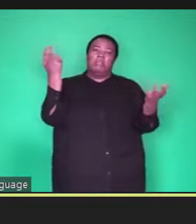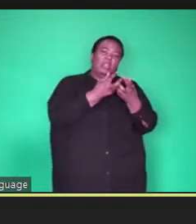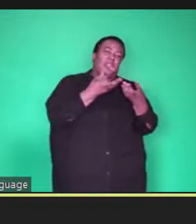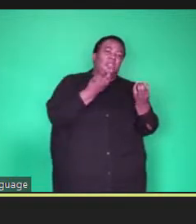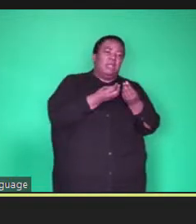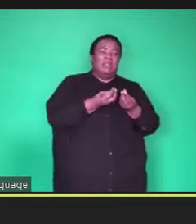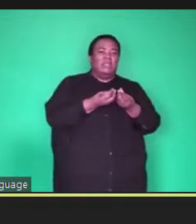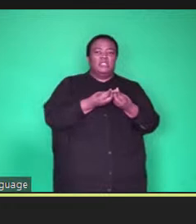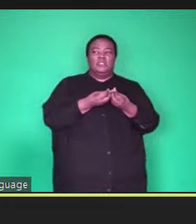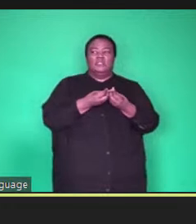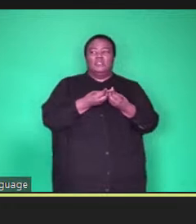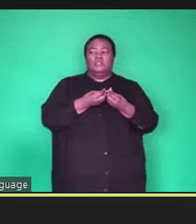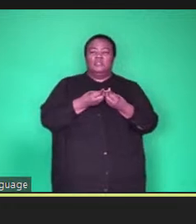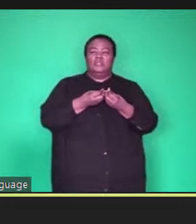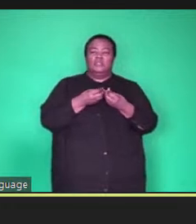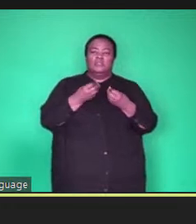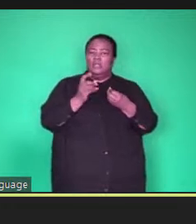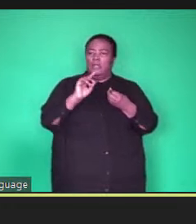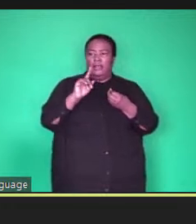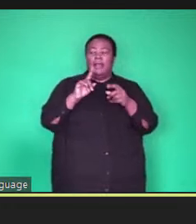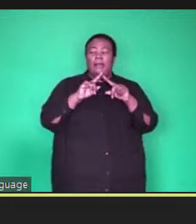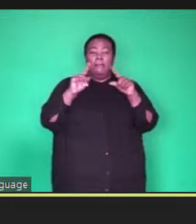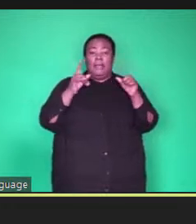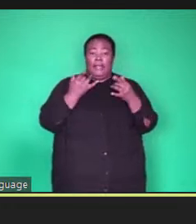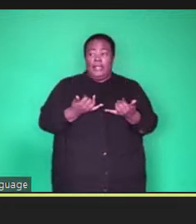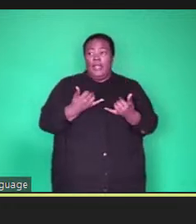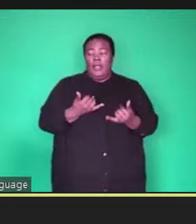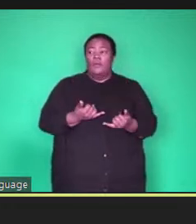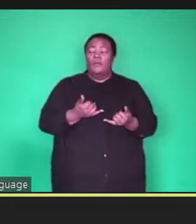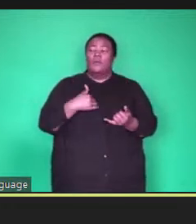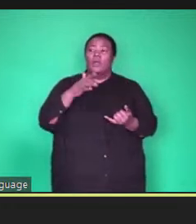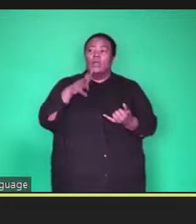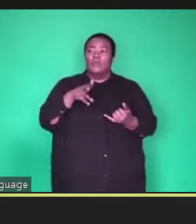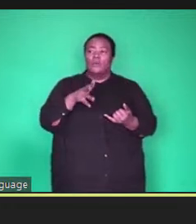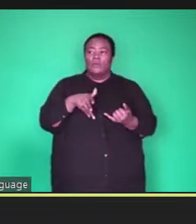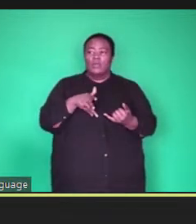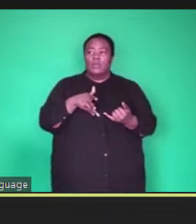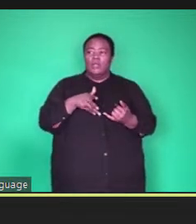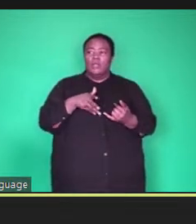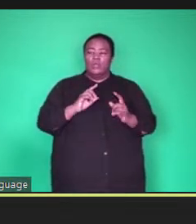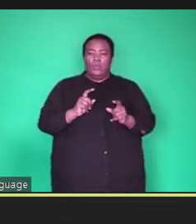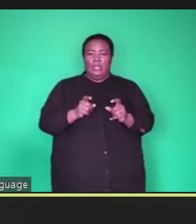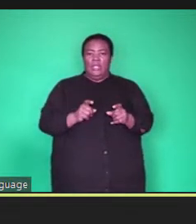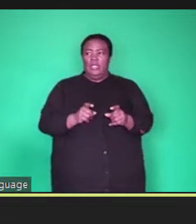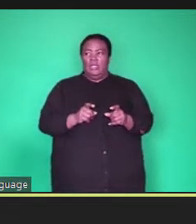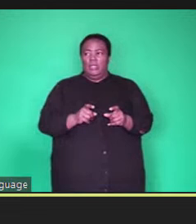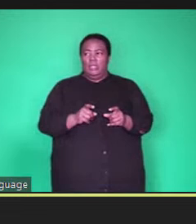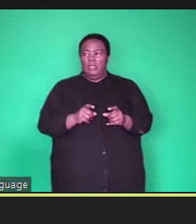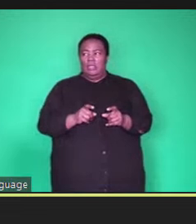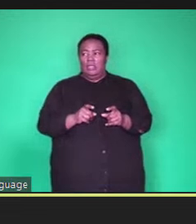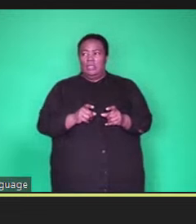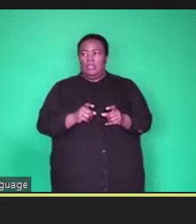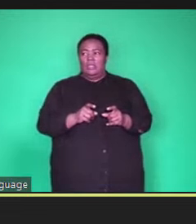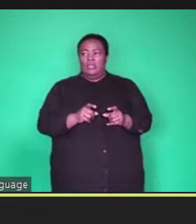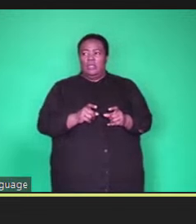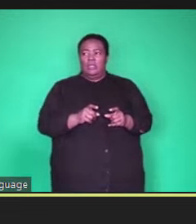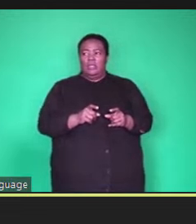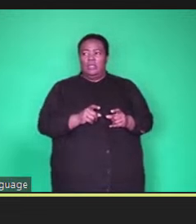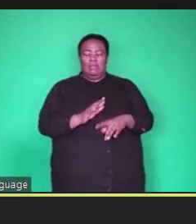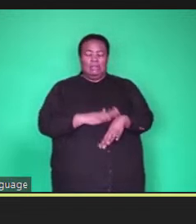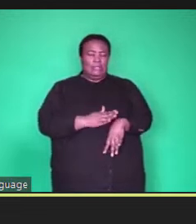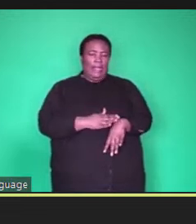belong together. So now I'm going to go quickly. In fact, I'm going to leave that one off because we're running out of